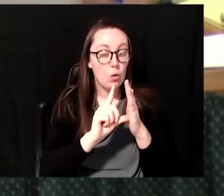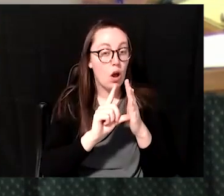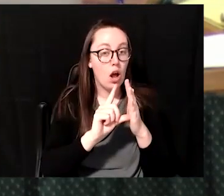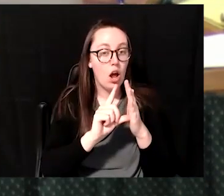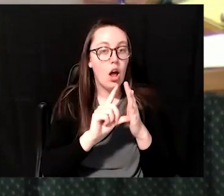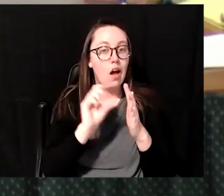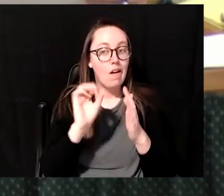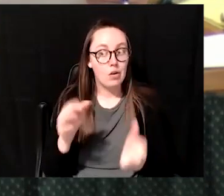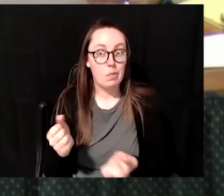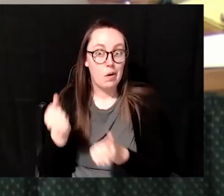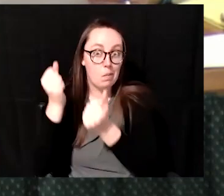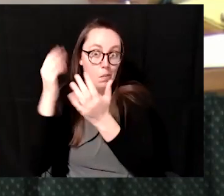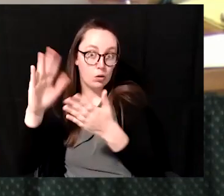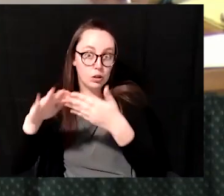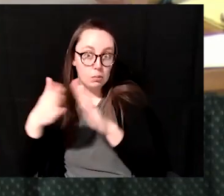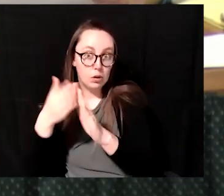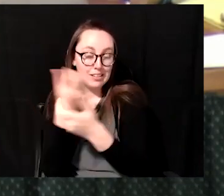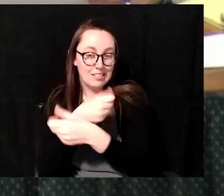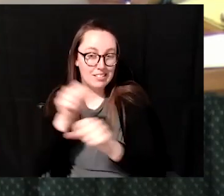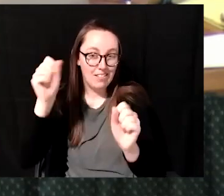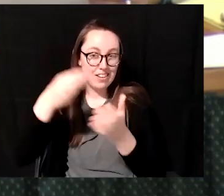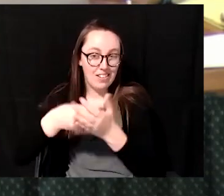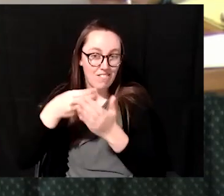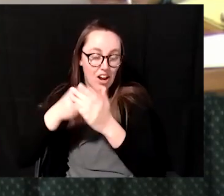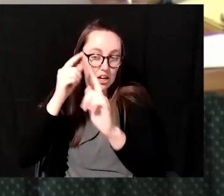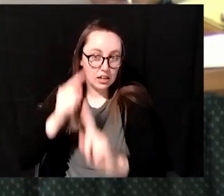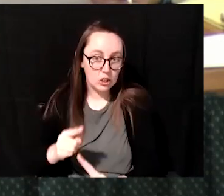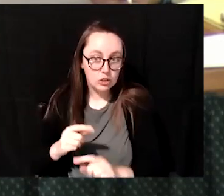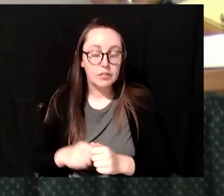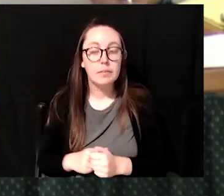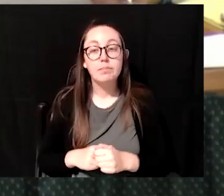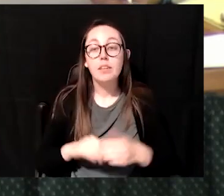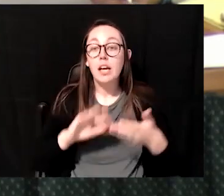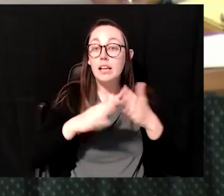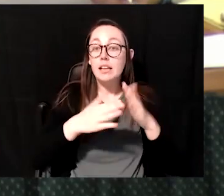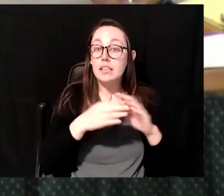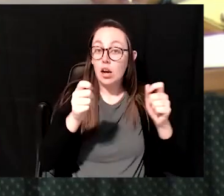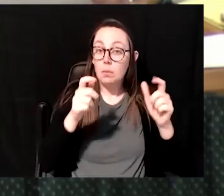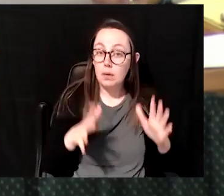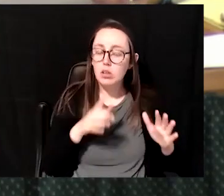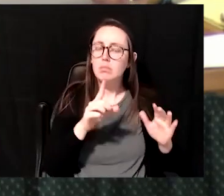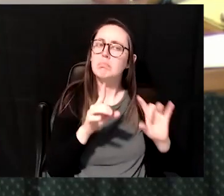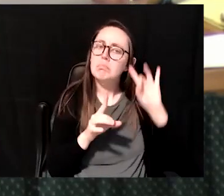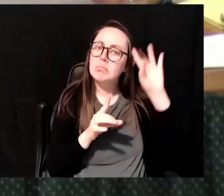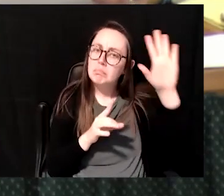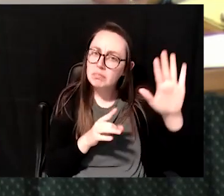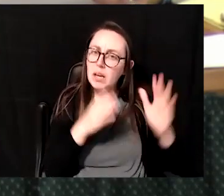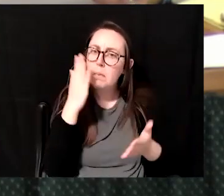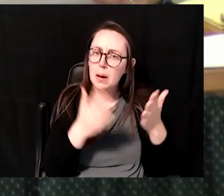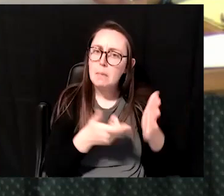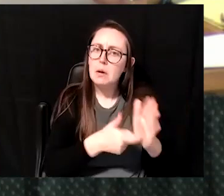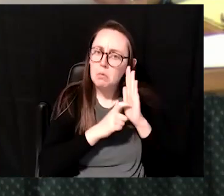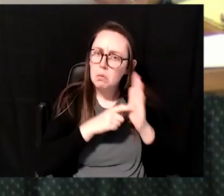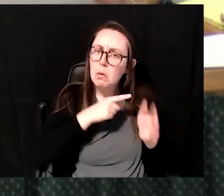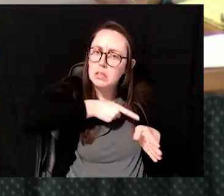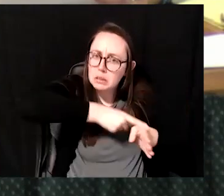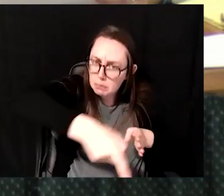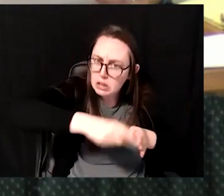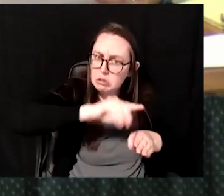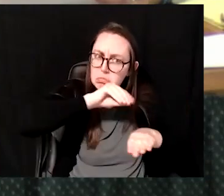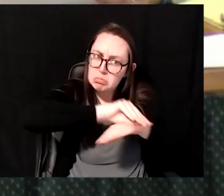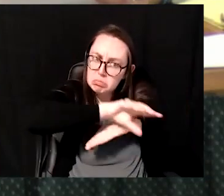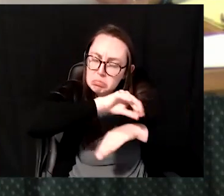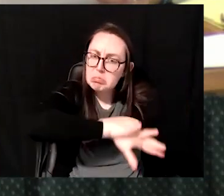initiatives the town manager has suggested specialized advice would be necessary